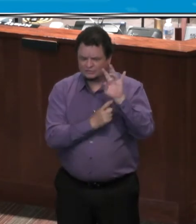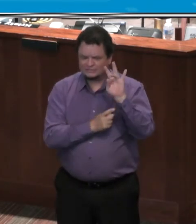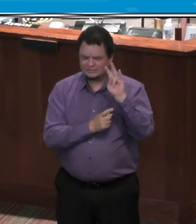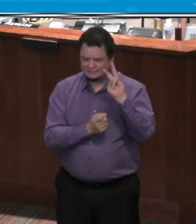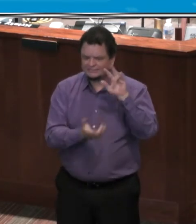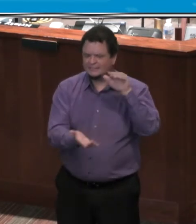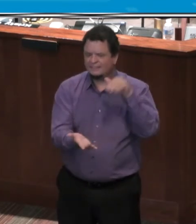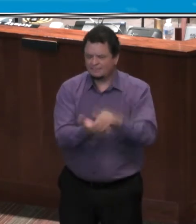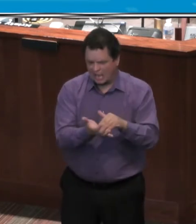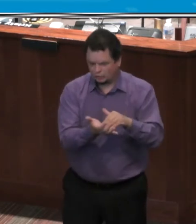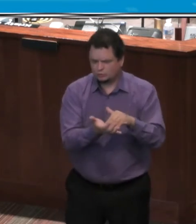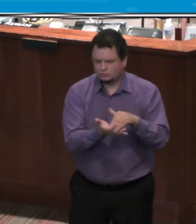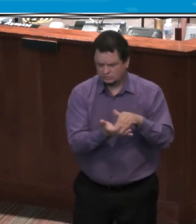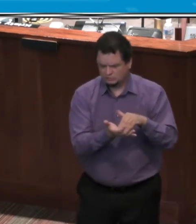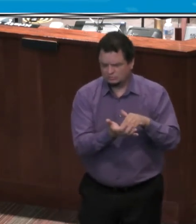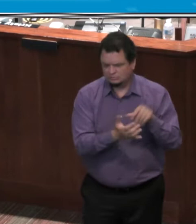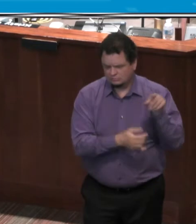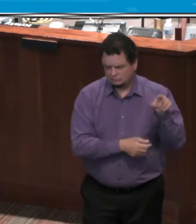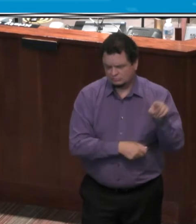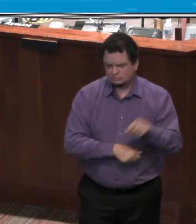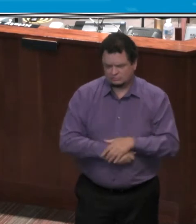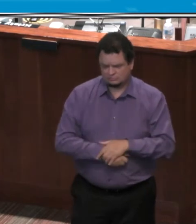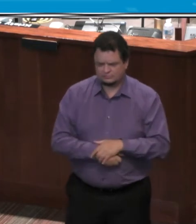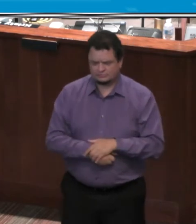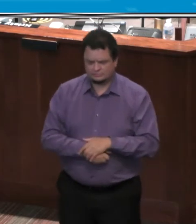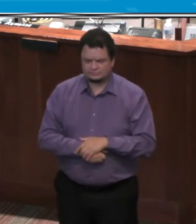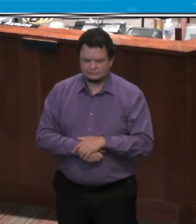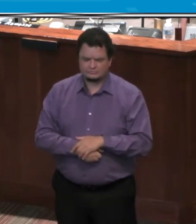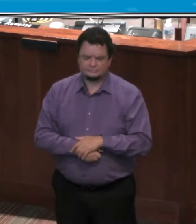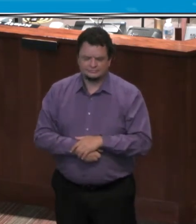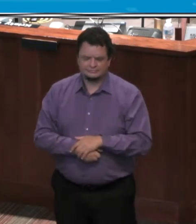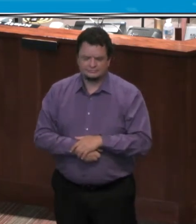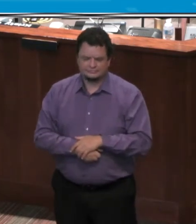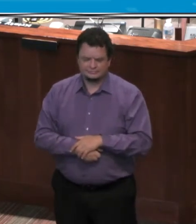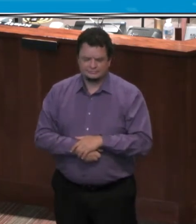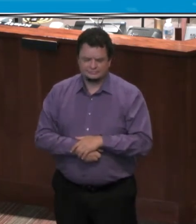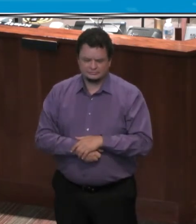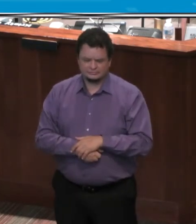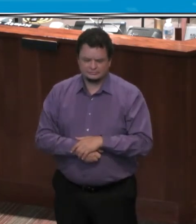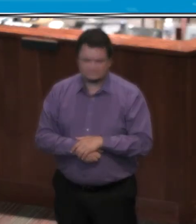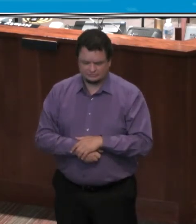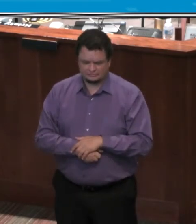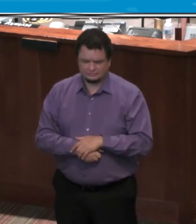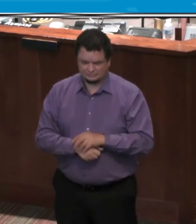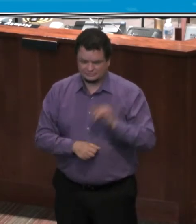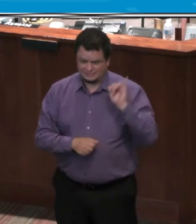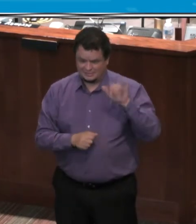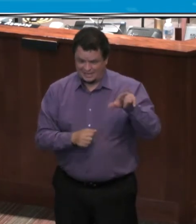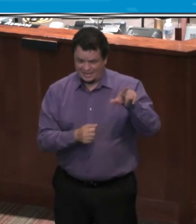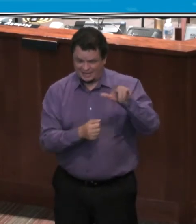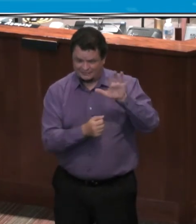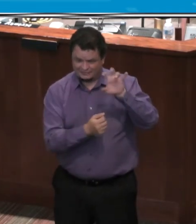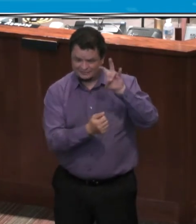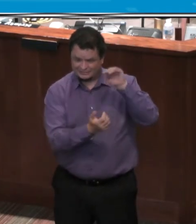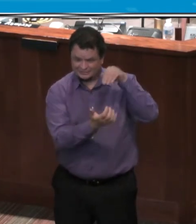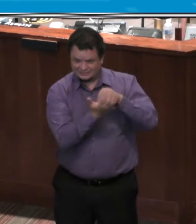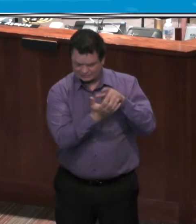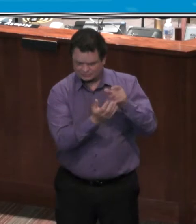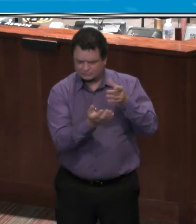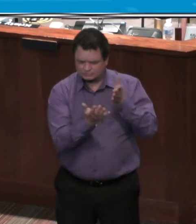that is county pass through to the Public Health Department, as well as